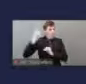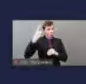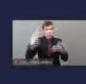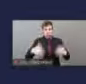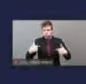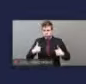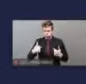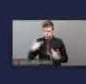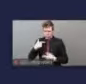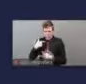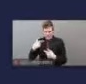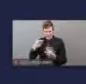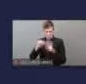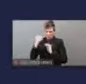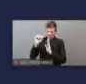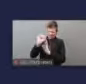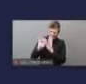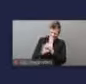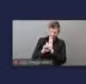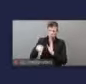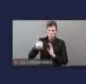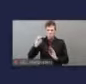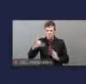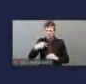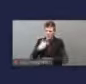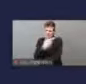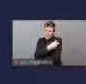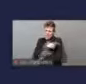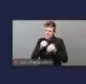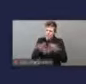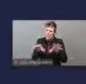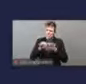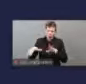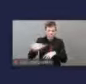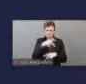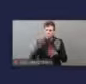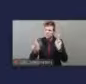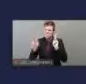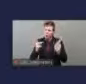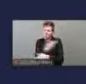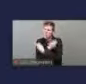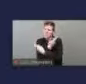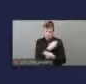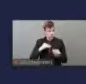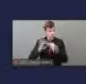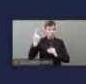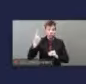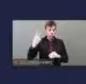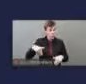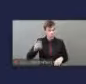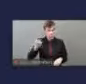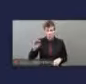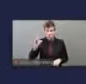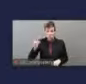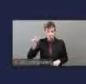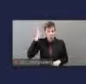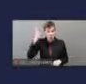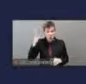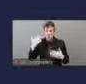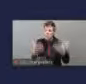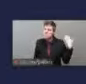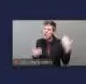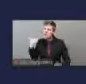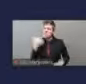doing, I believe, incredible work getting New Mexicans vaccinated, and for New Mexicans who are registering and really getting